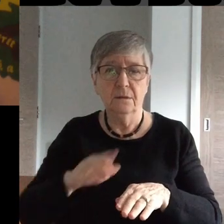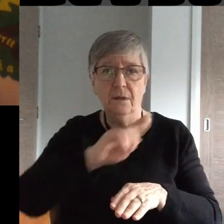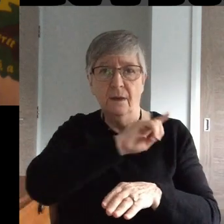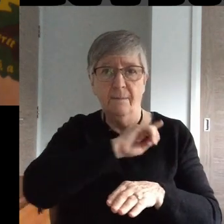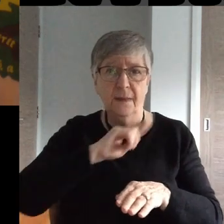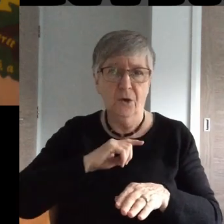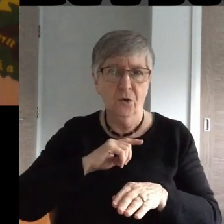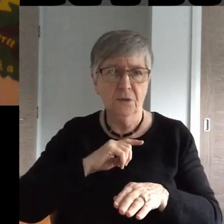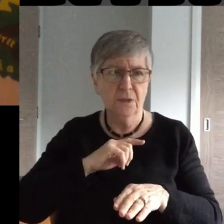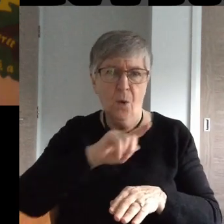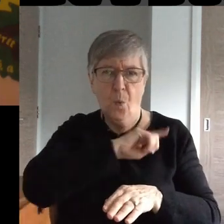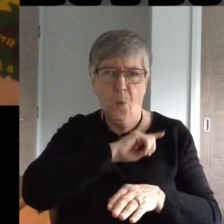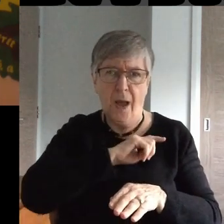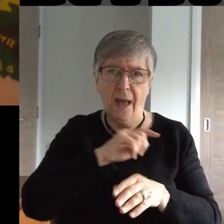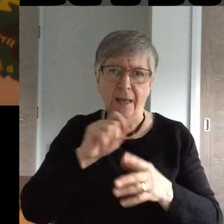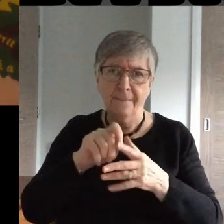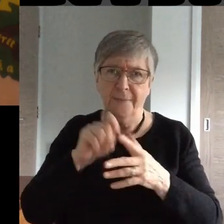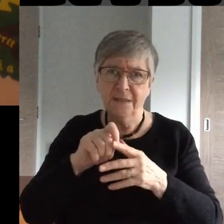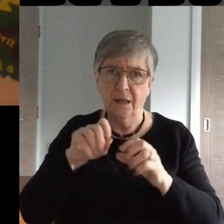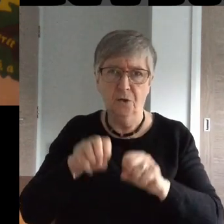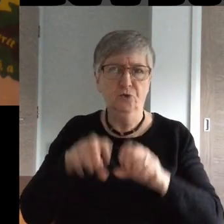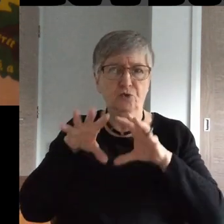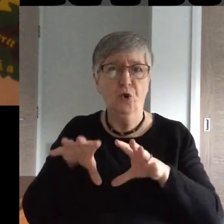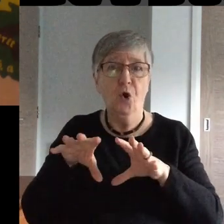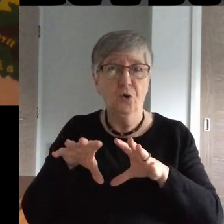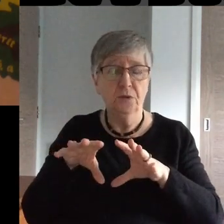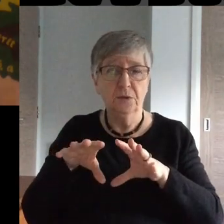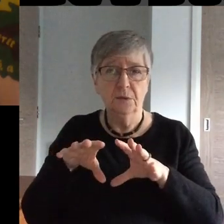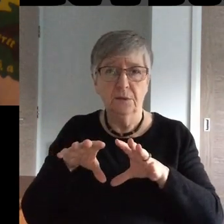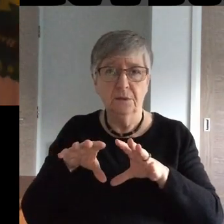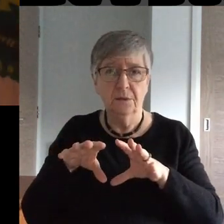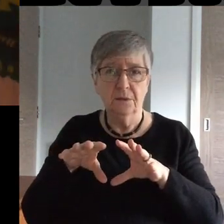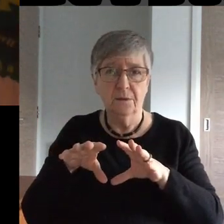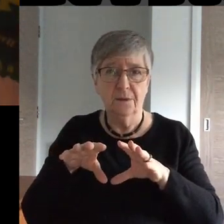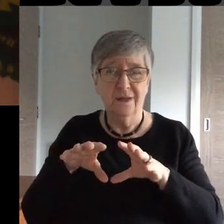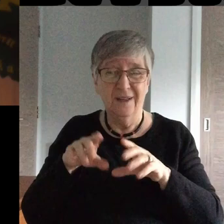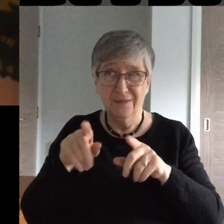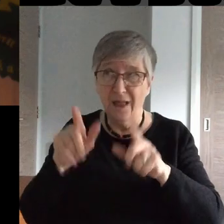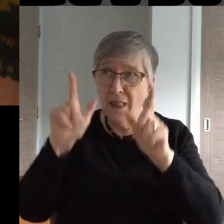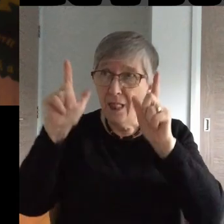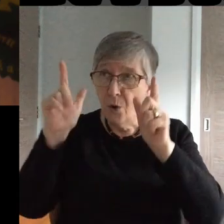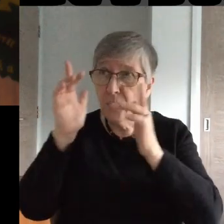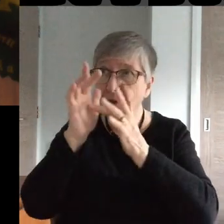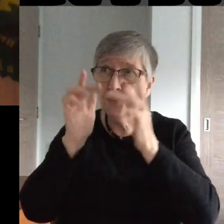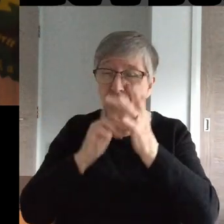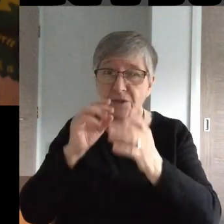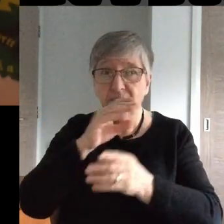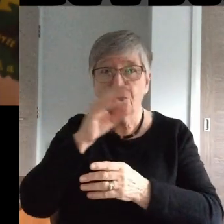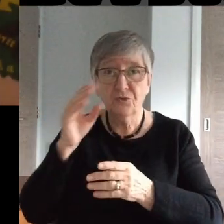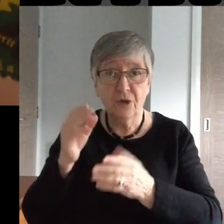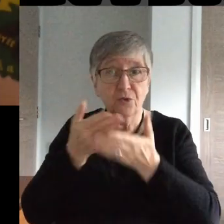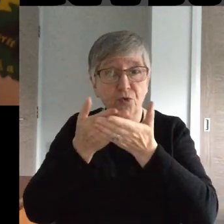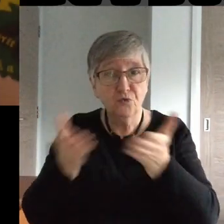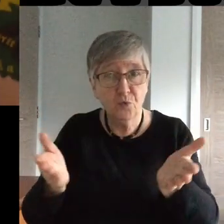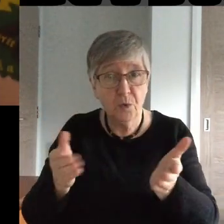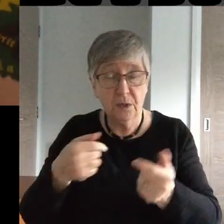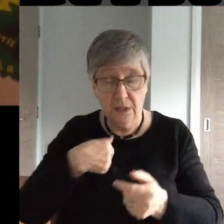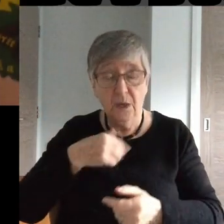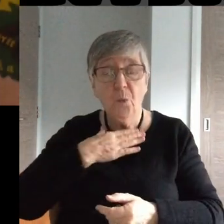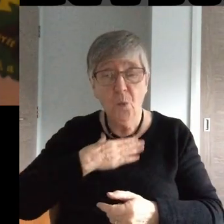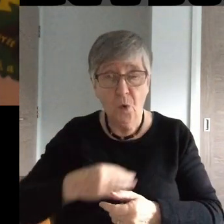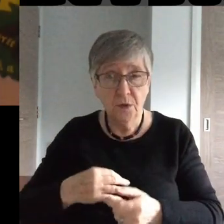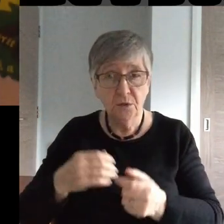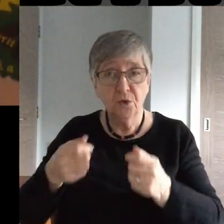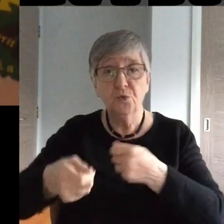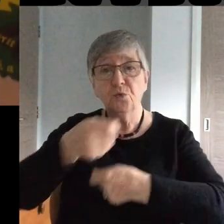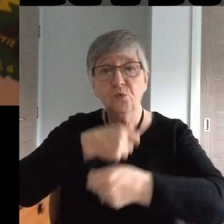Because what was so shocking about this was that it was the Lord Jesus Christ demonstrating his willingness to